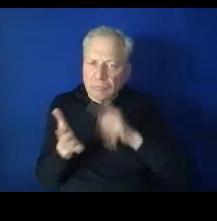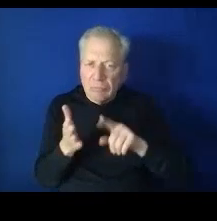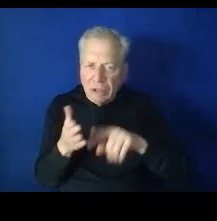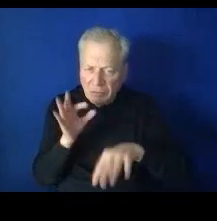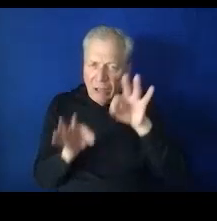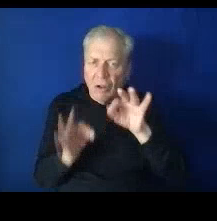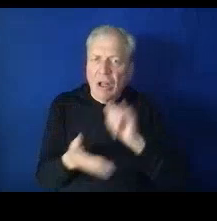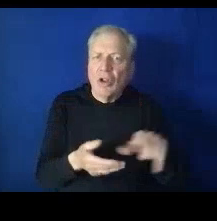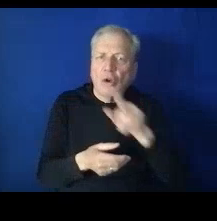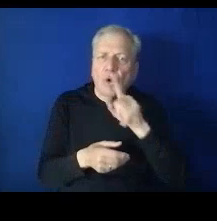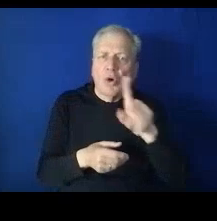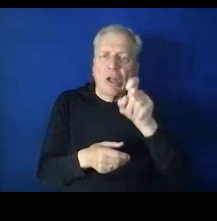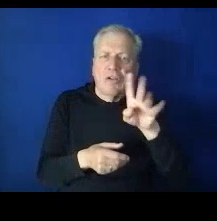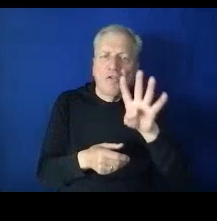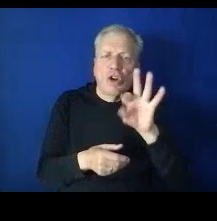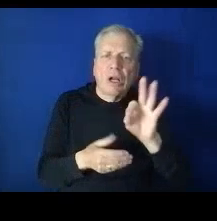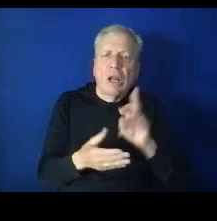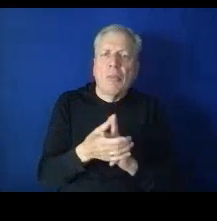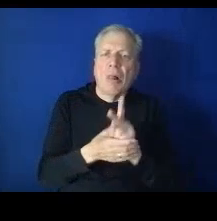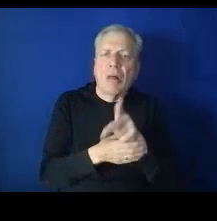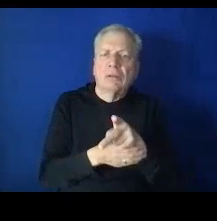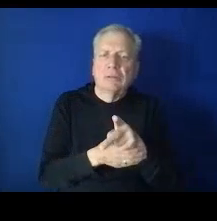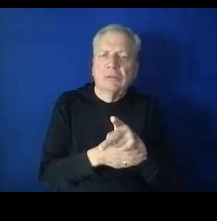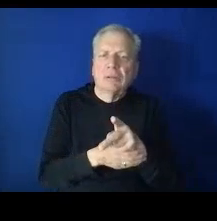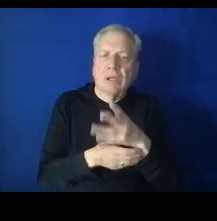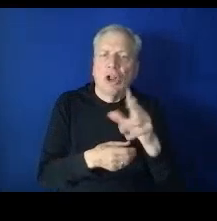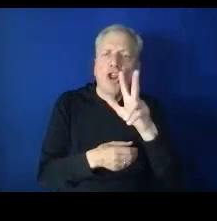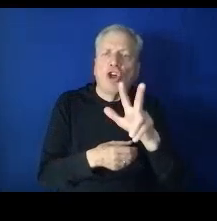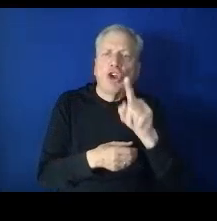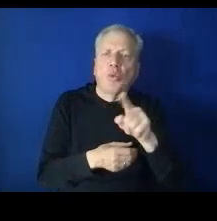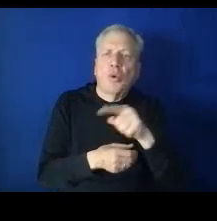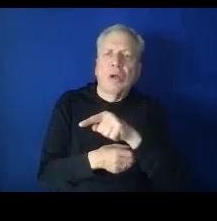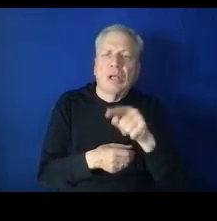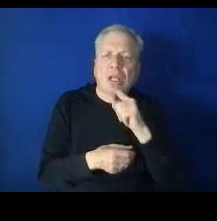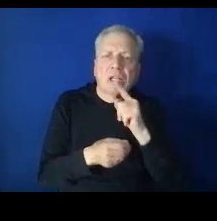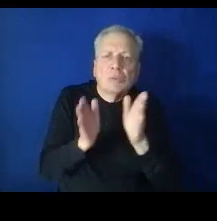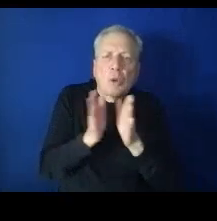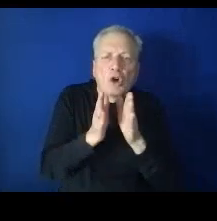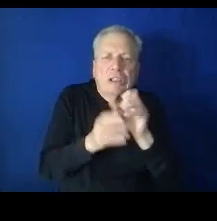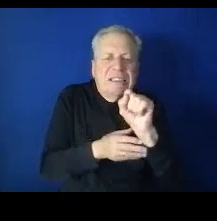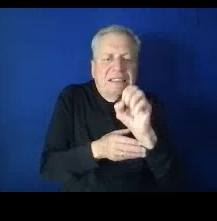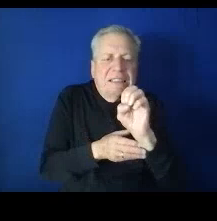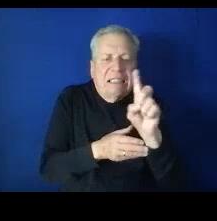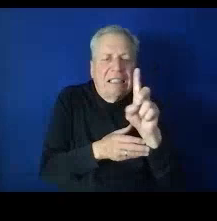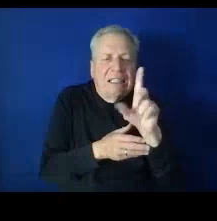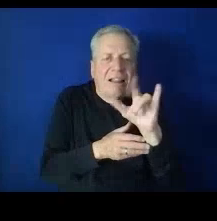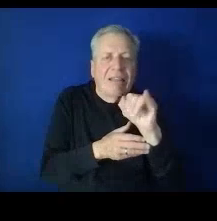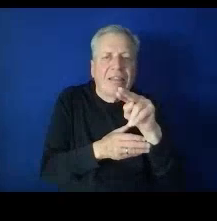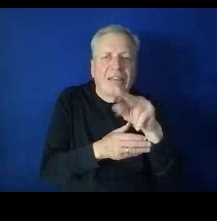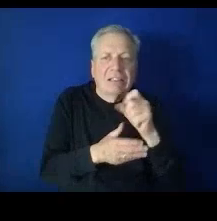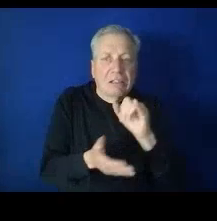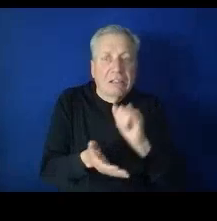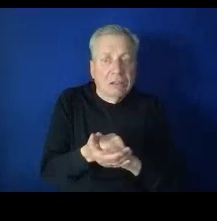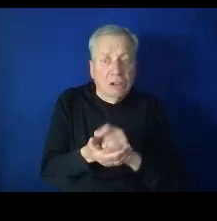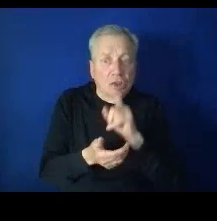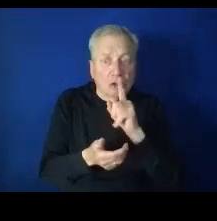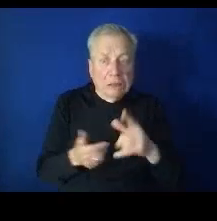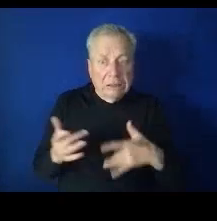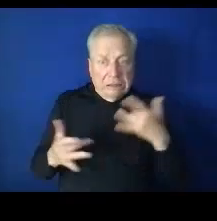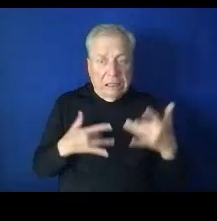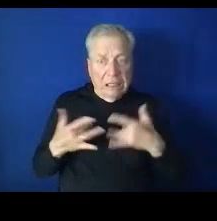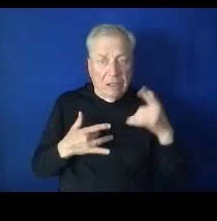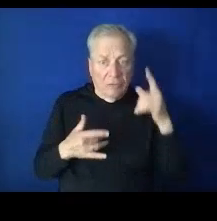that there were 149 plants and 31 little seedlings. And that was pretty exciting for us